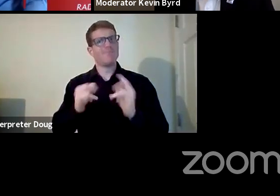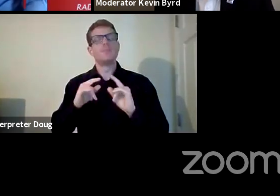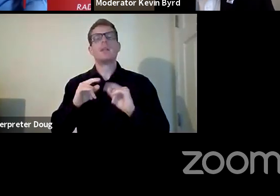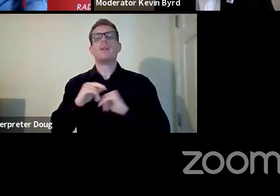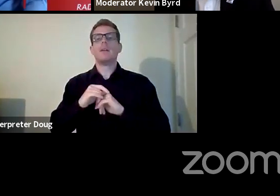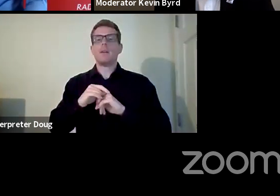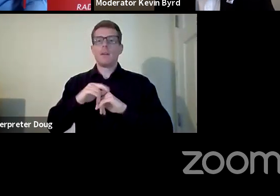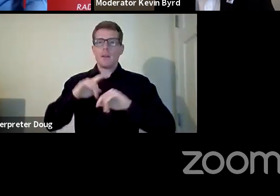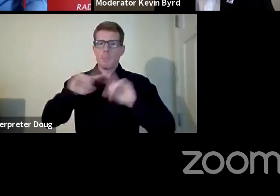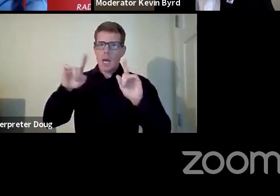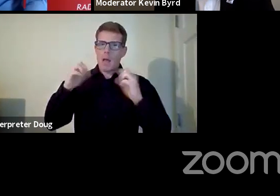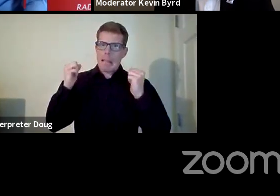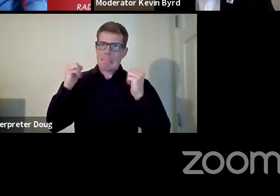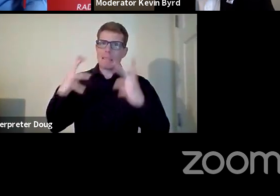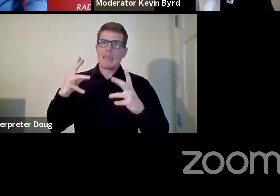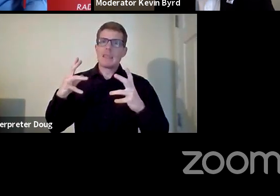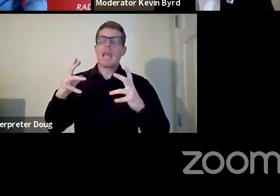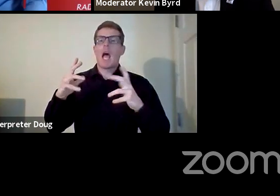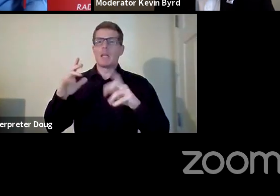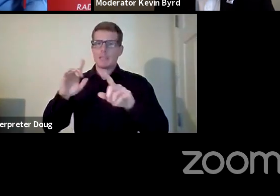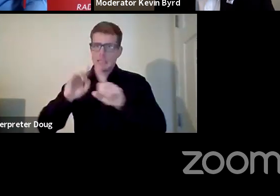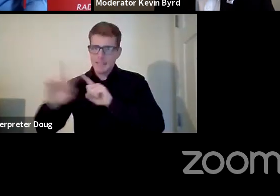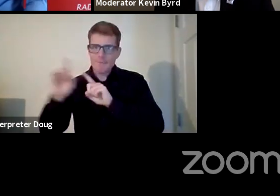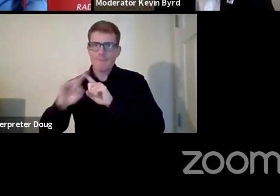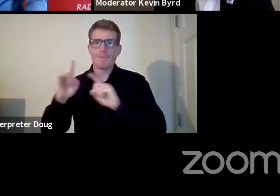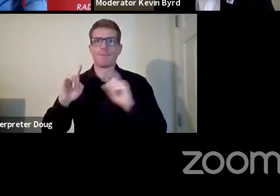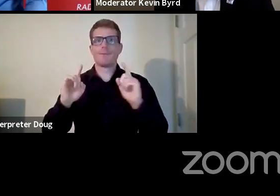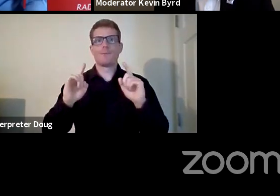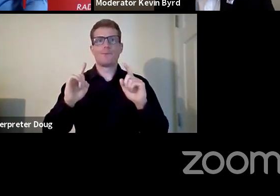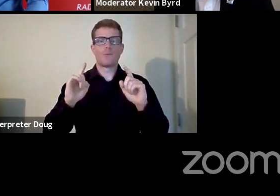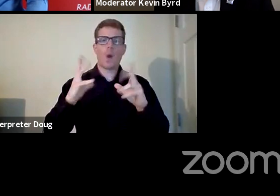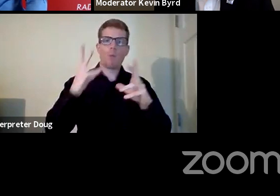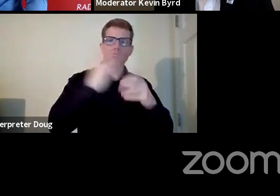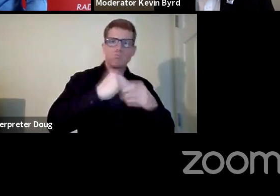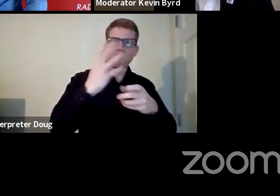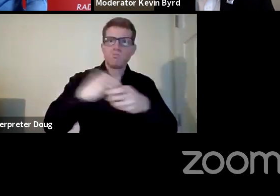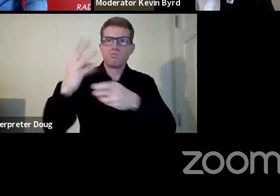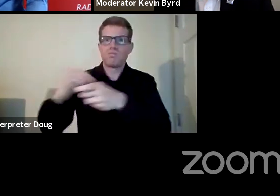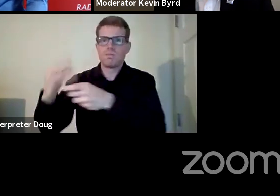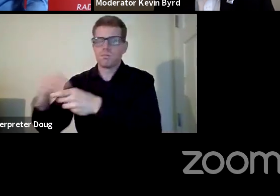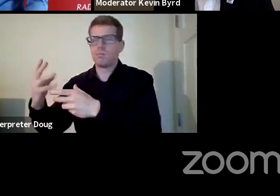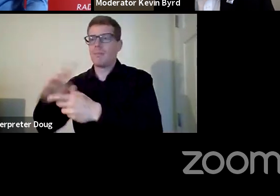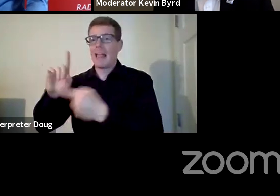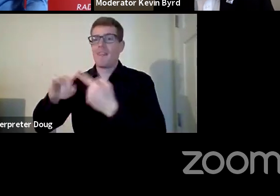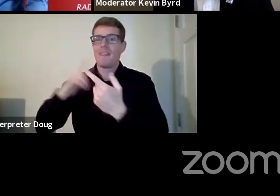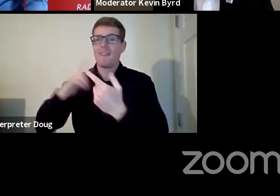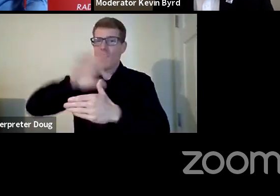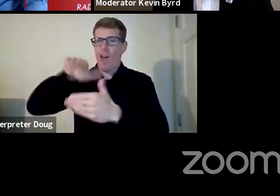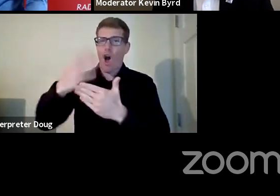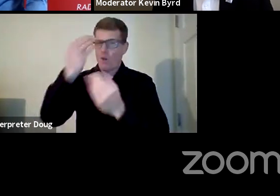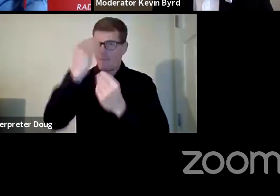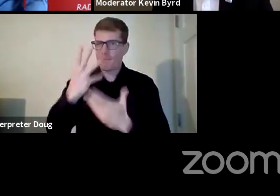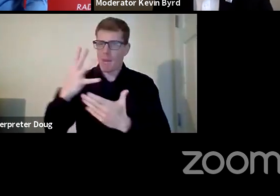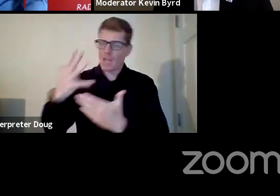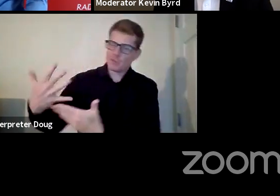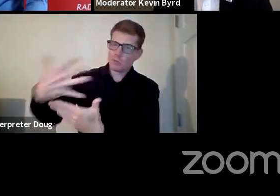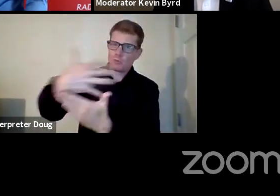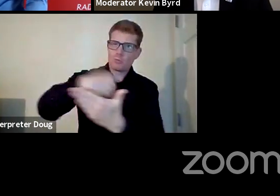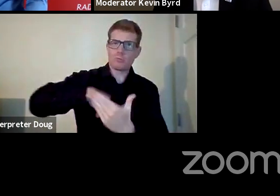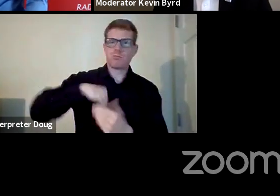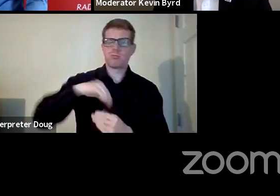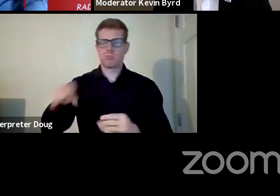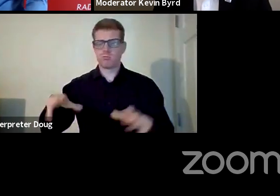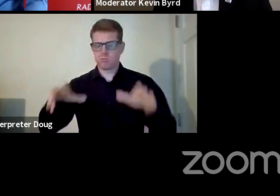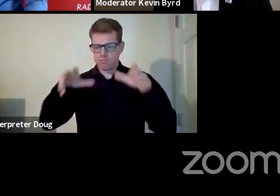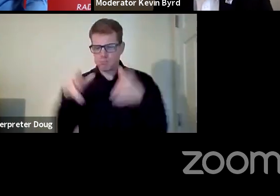Lots of entities involved and then pulling all of that information together and the larger group,